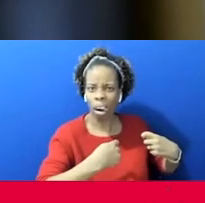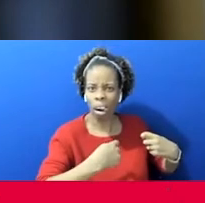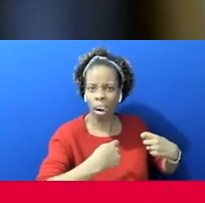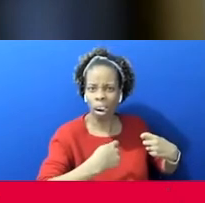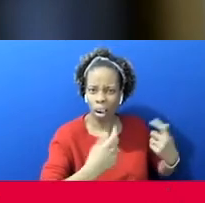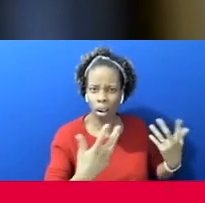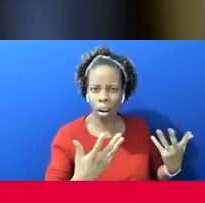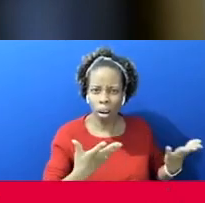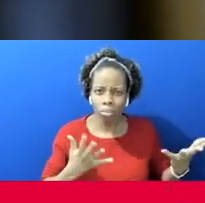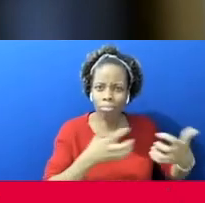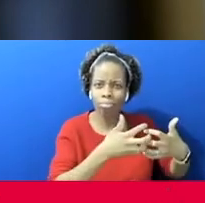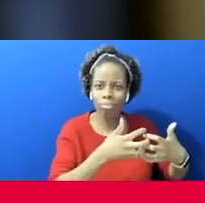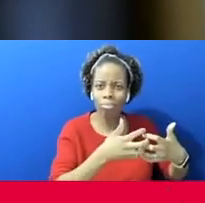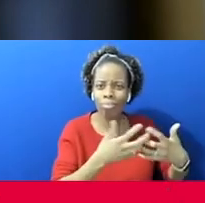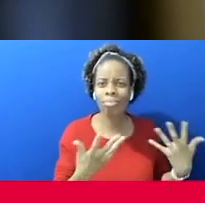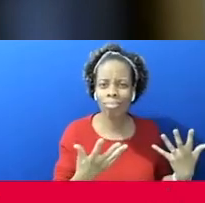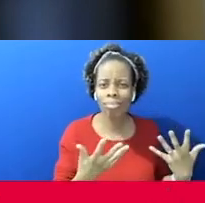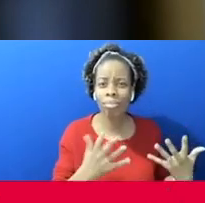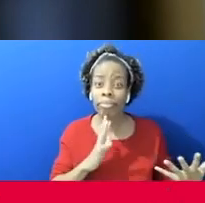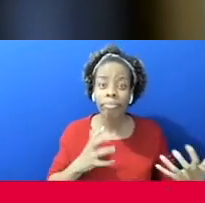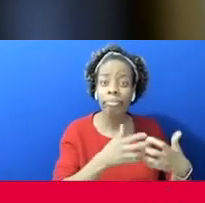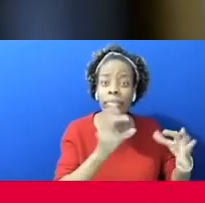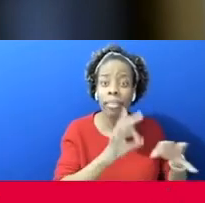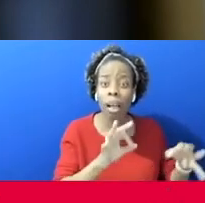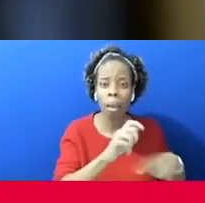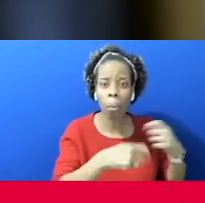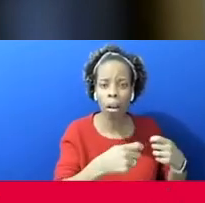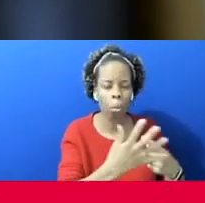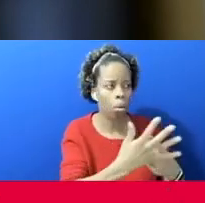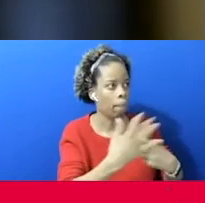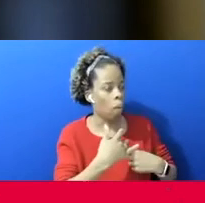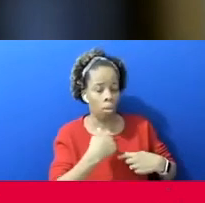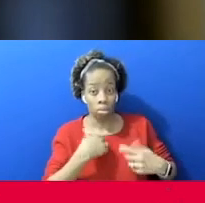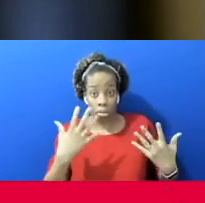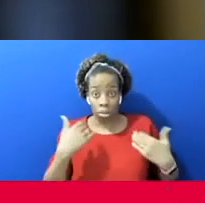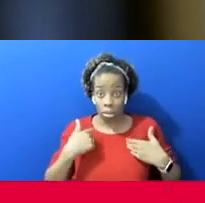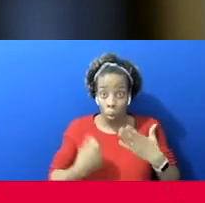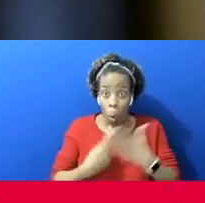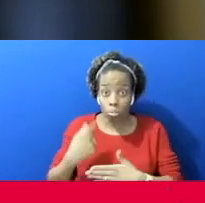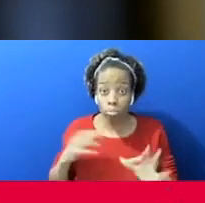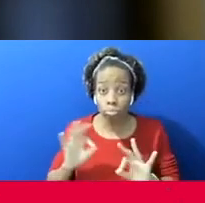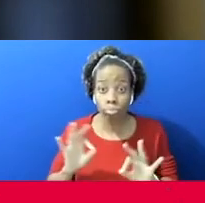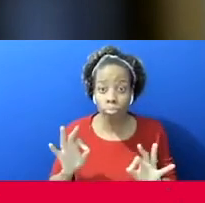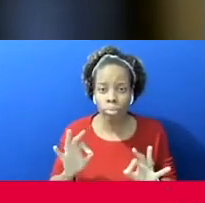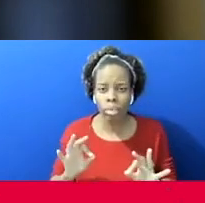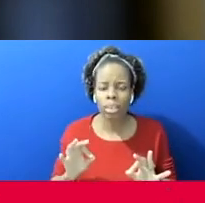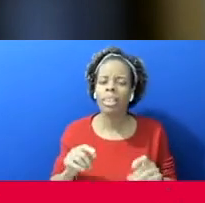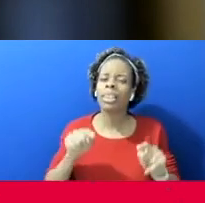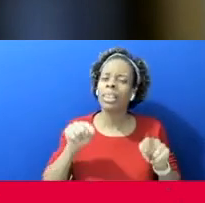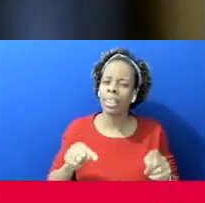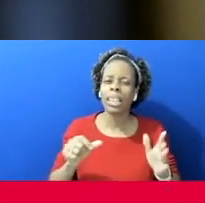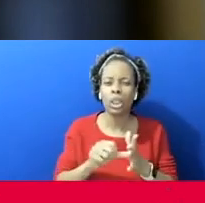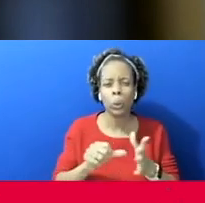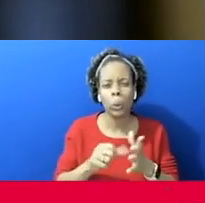because it doesn't end well. So when we're talking about decolonizing, like my practical advice, because yeah, it's such a big issue, but in our education